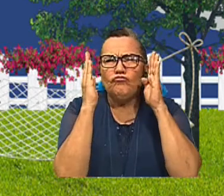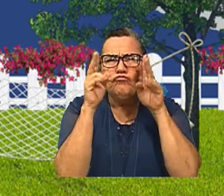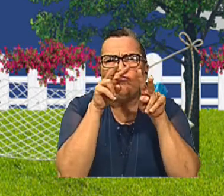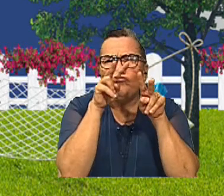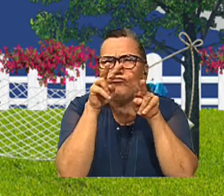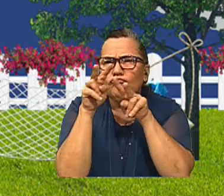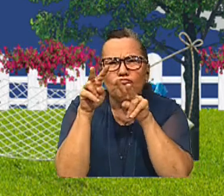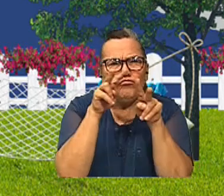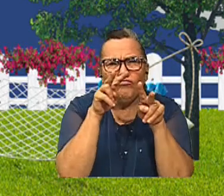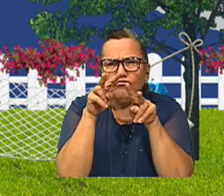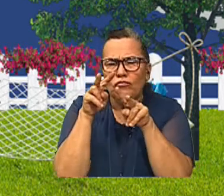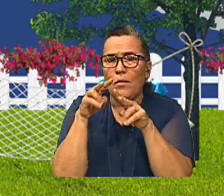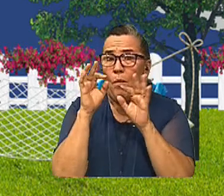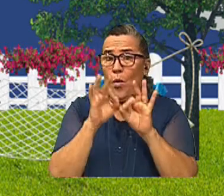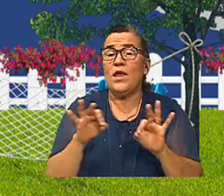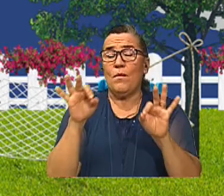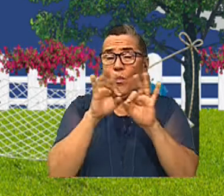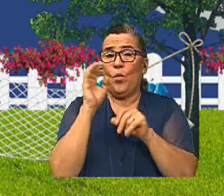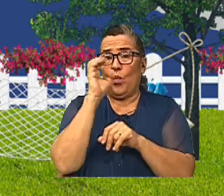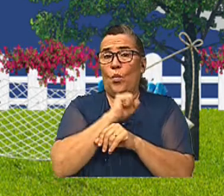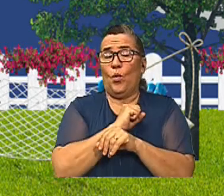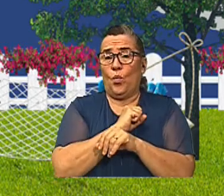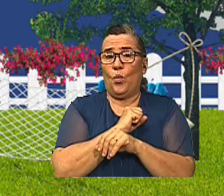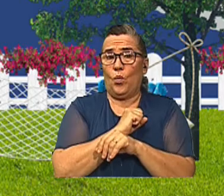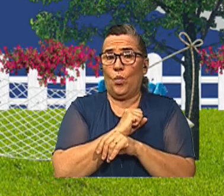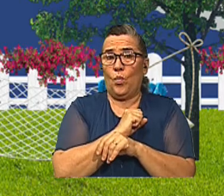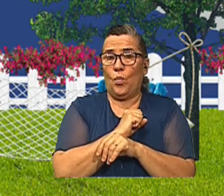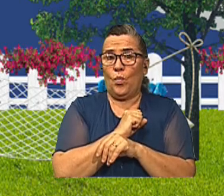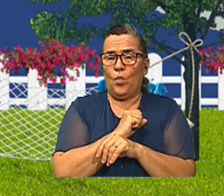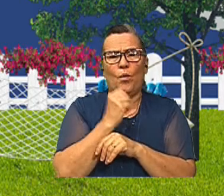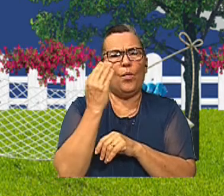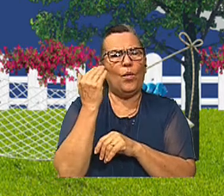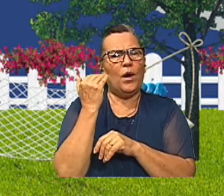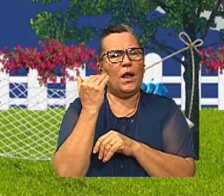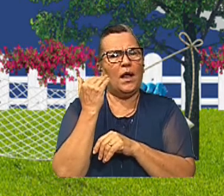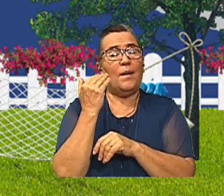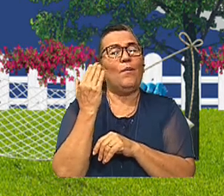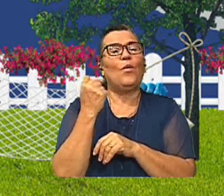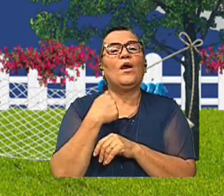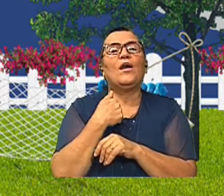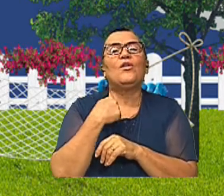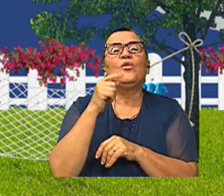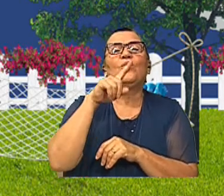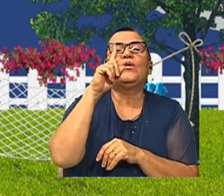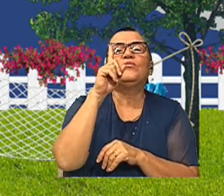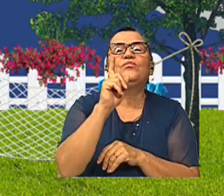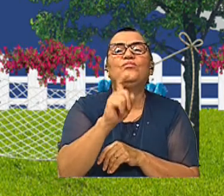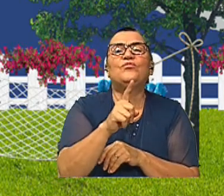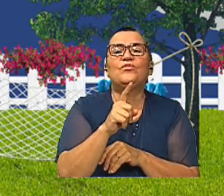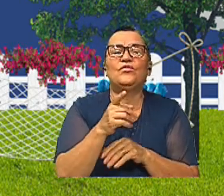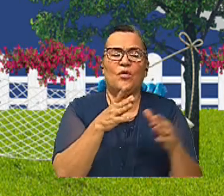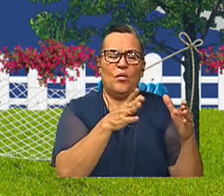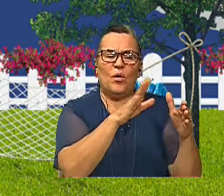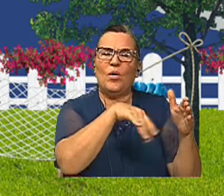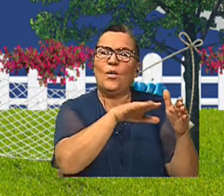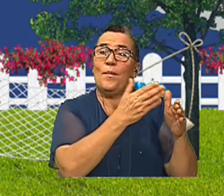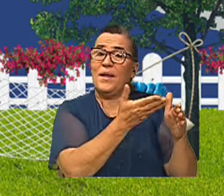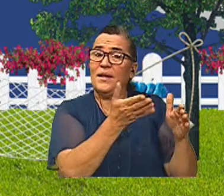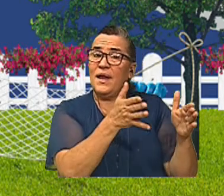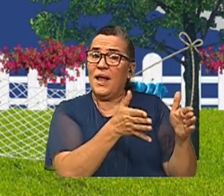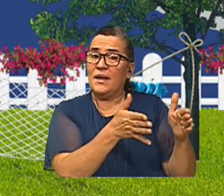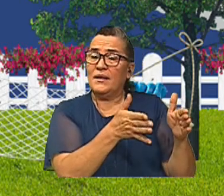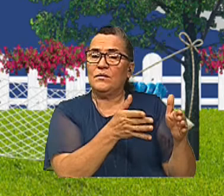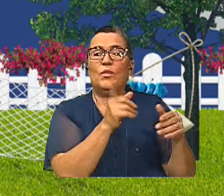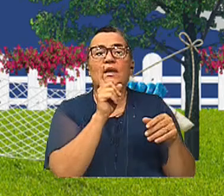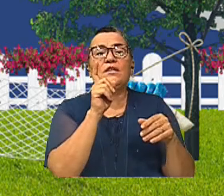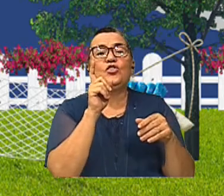And very important, why do I ask you the materials? Because I